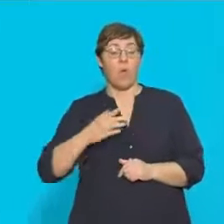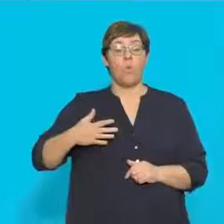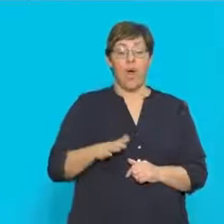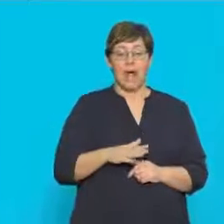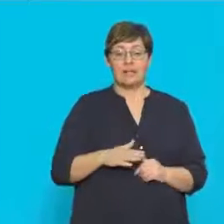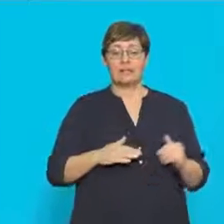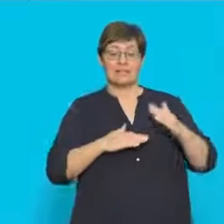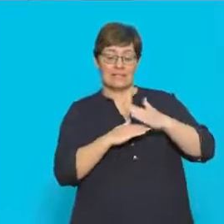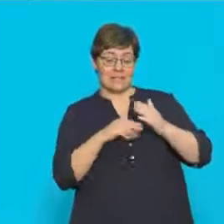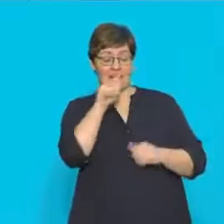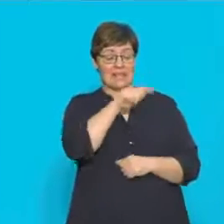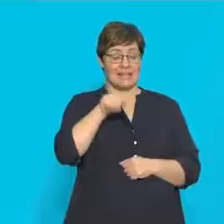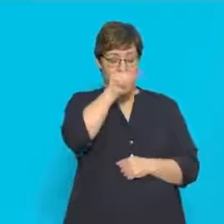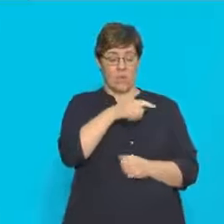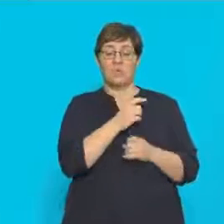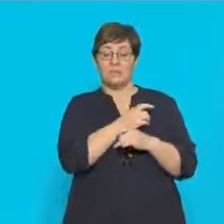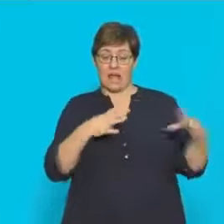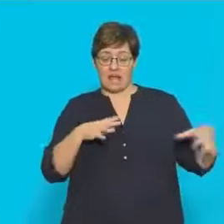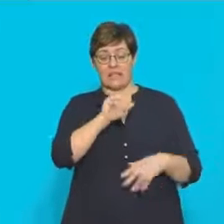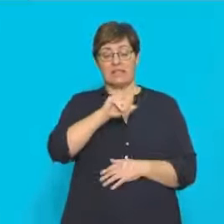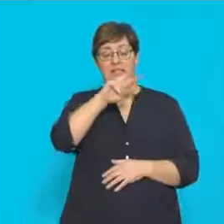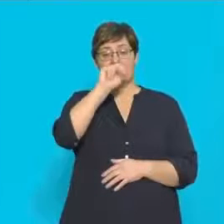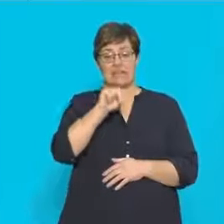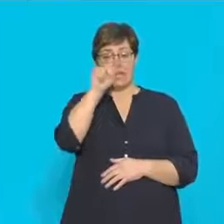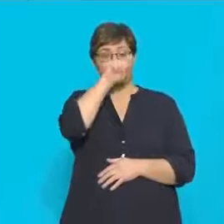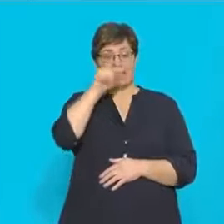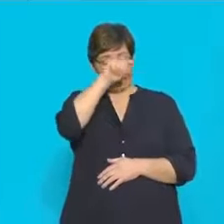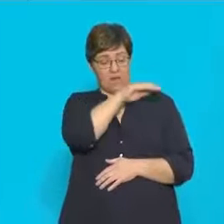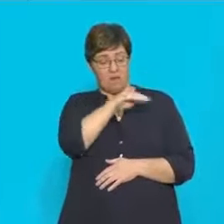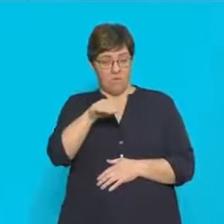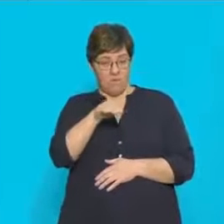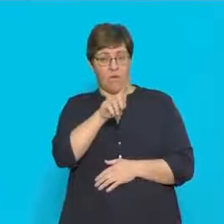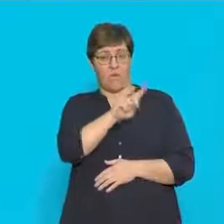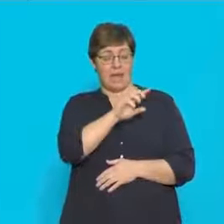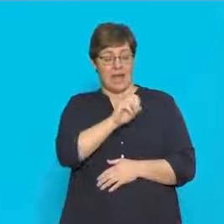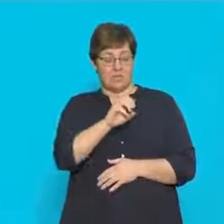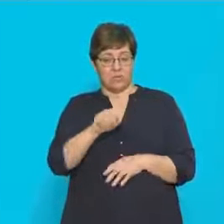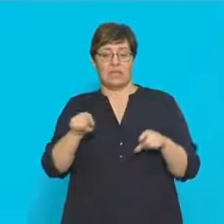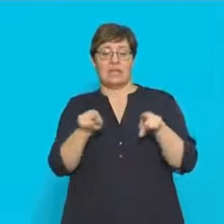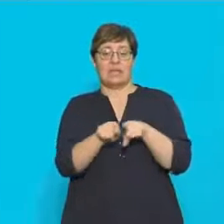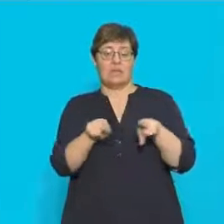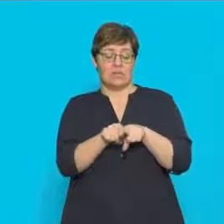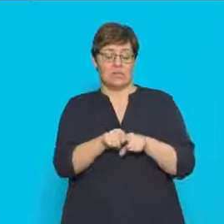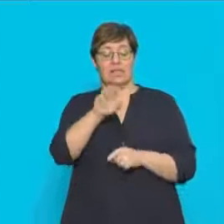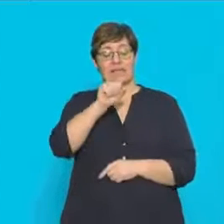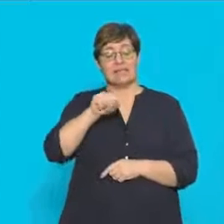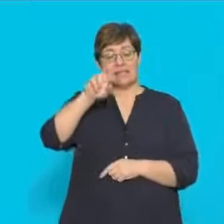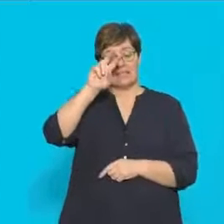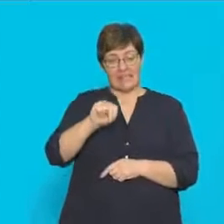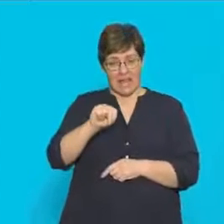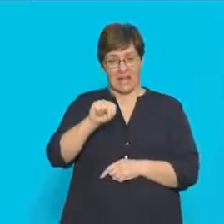to find theta, we're going to start off with the version that has sine theta in the numerator. So sine